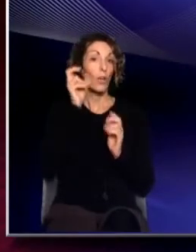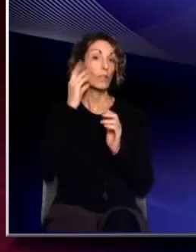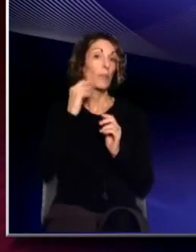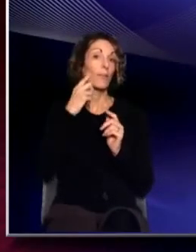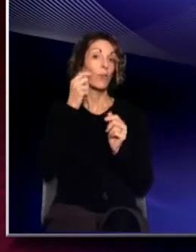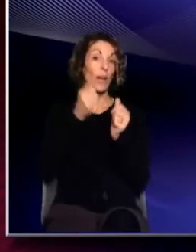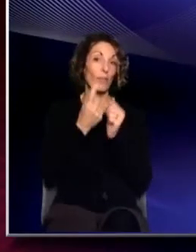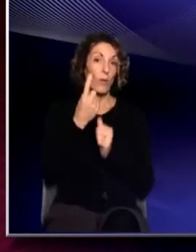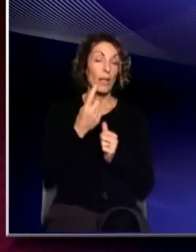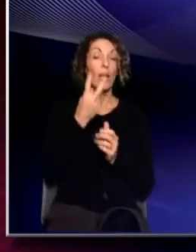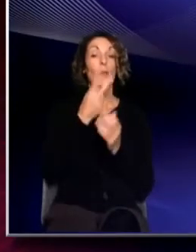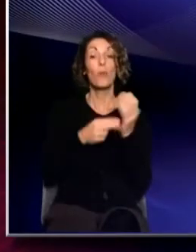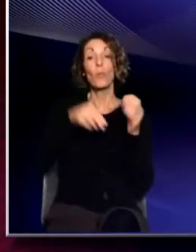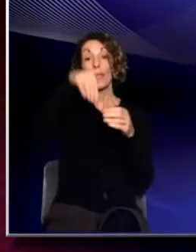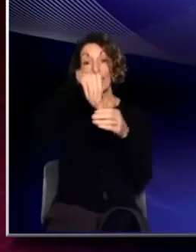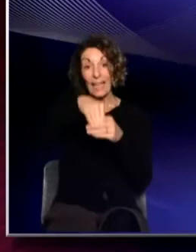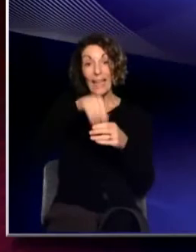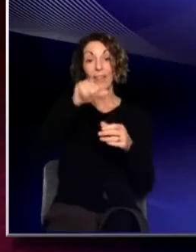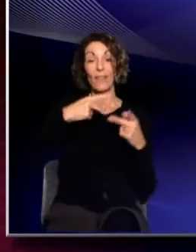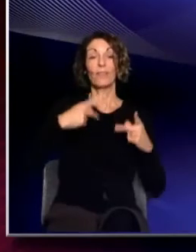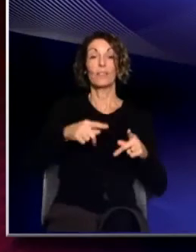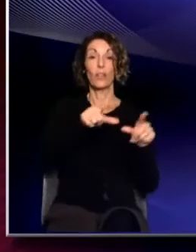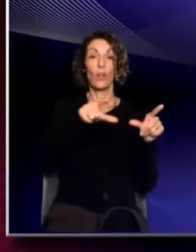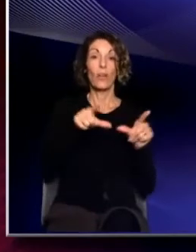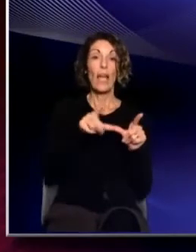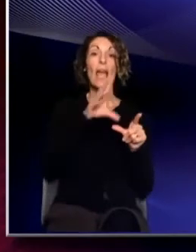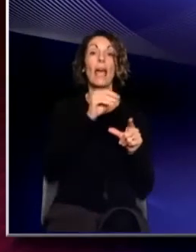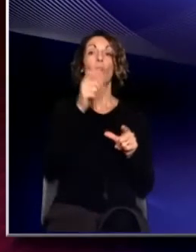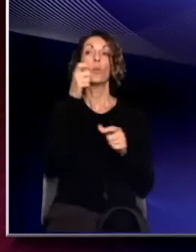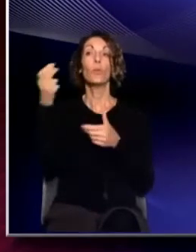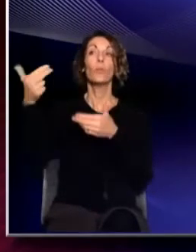location, as well as those who are participating remotely.